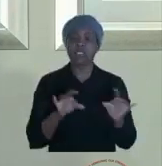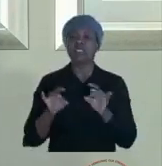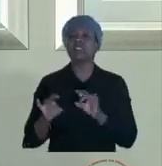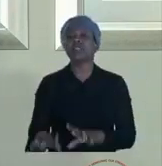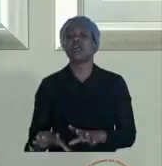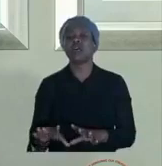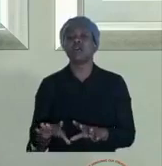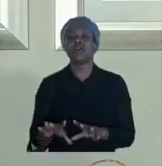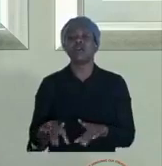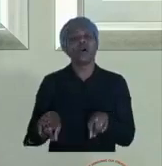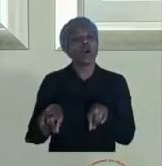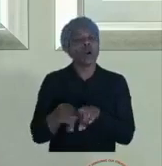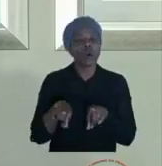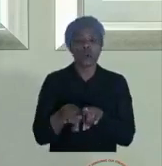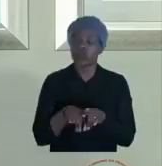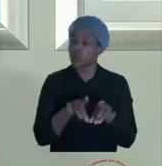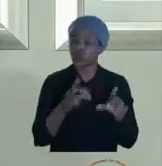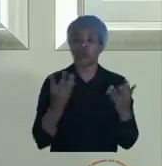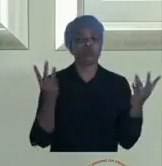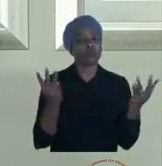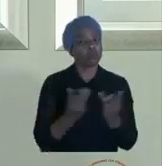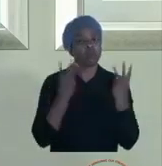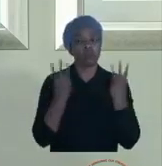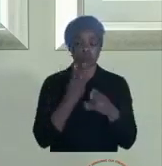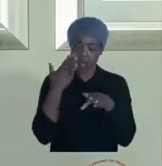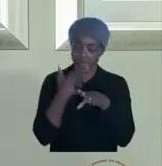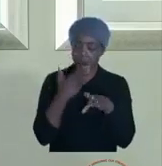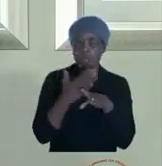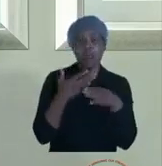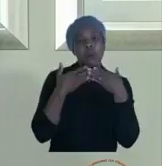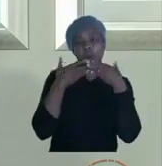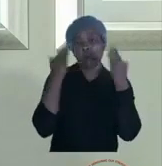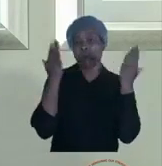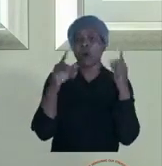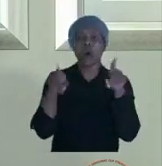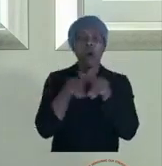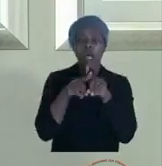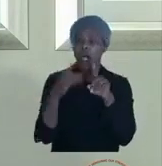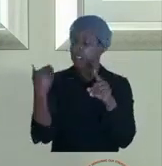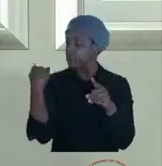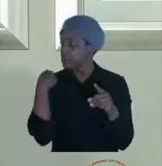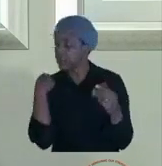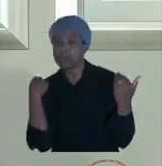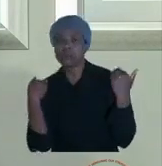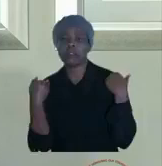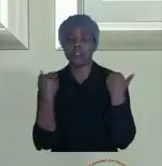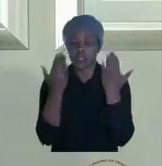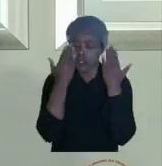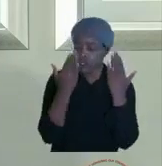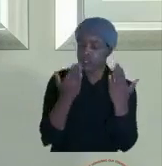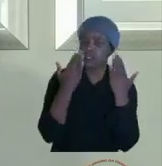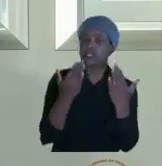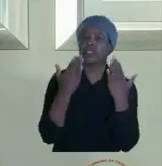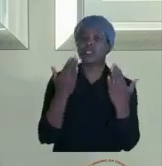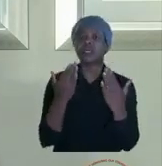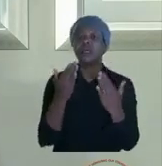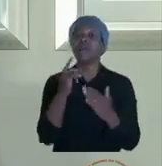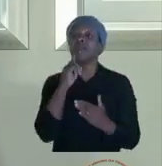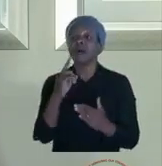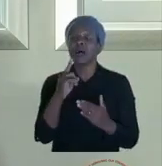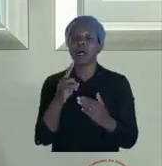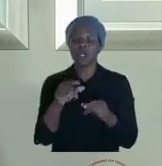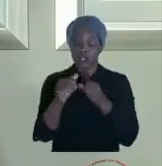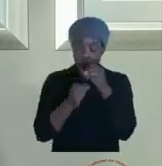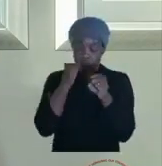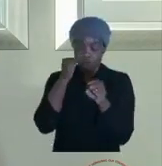putting many young people out of jobs and disrupting their educational opportunities. As suggested by the theme for